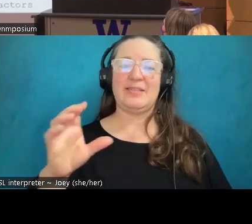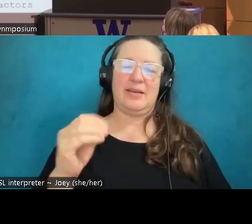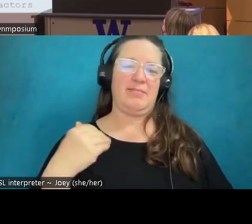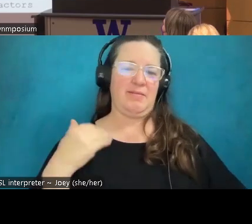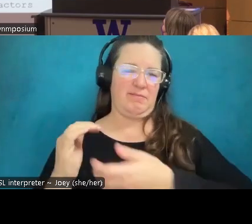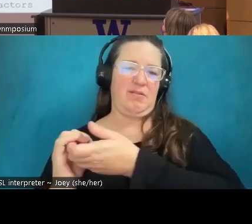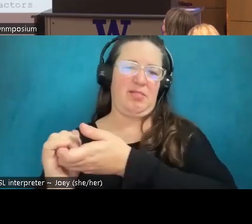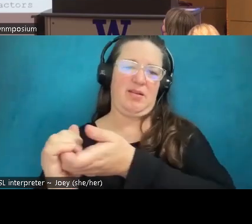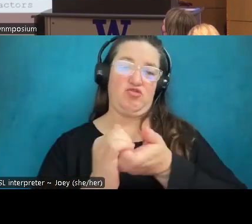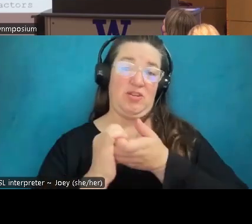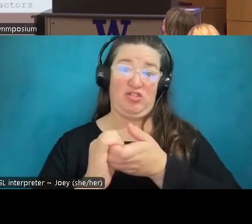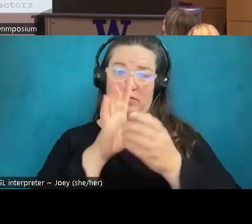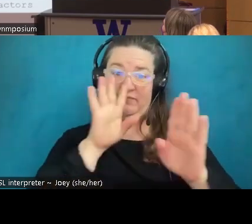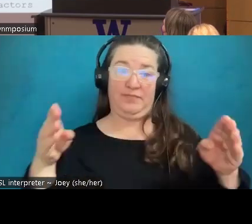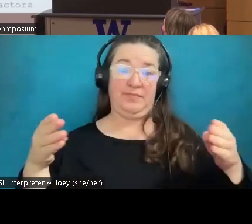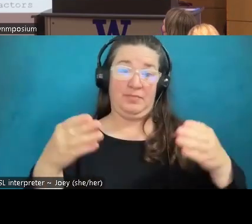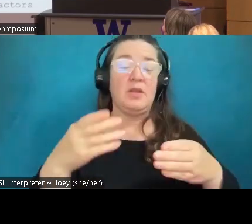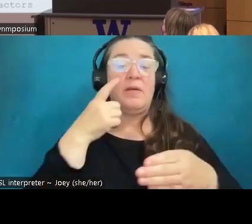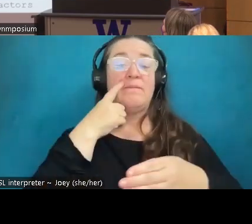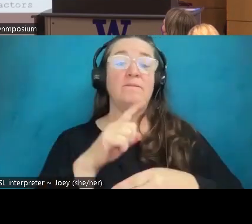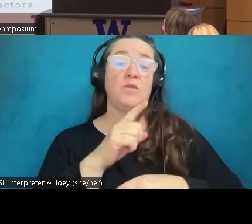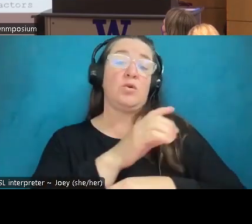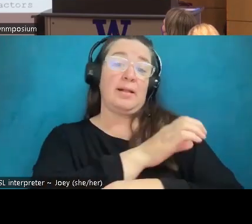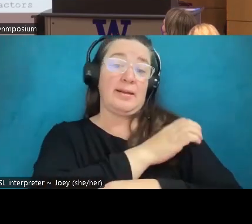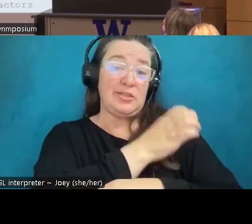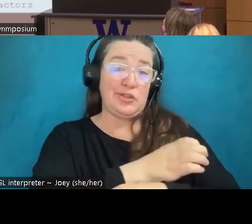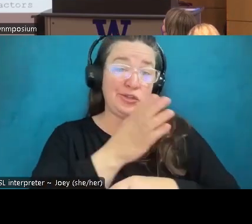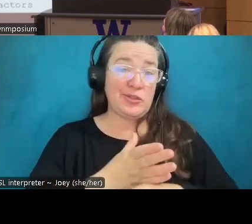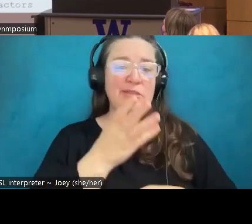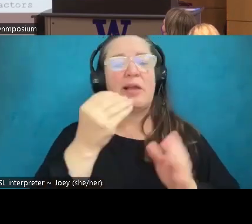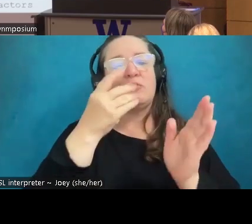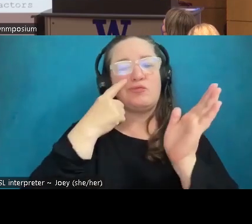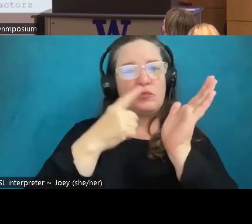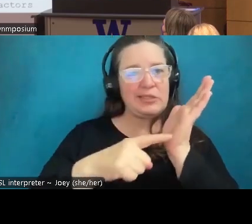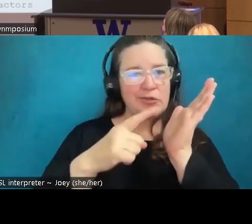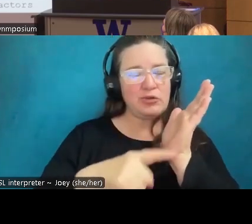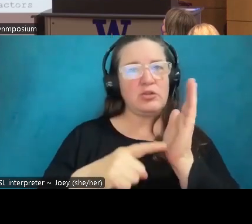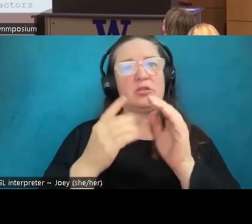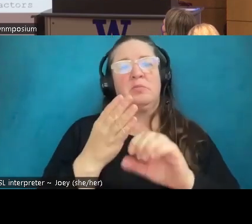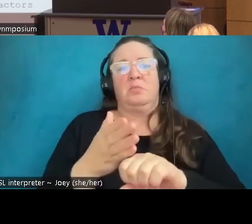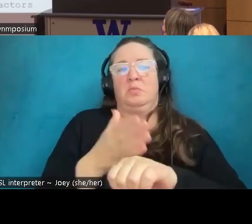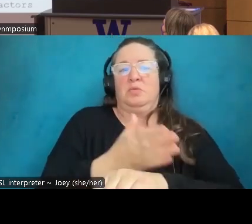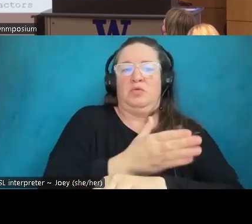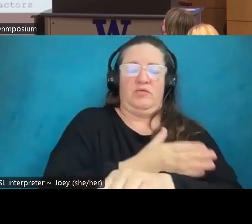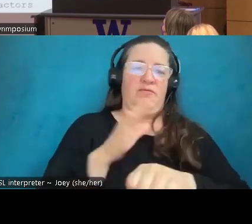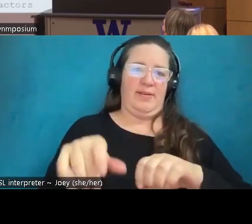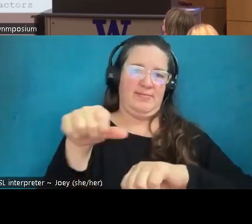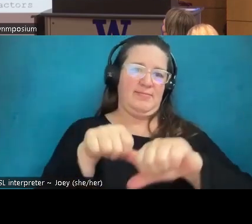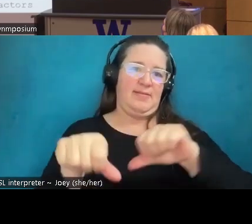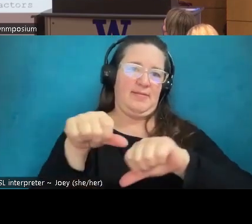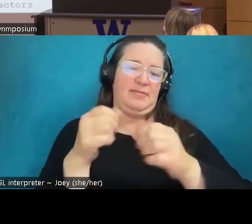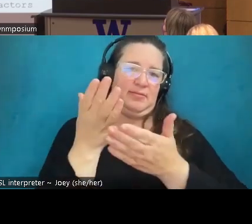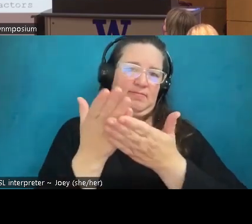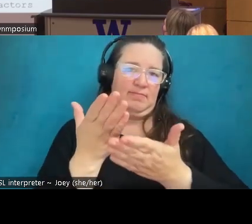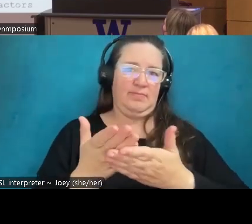coordination between stakeholders, both clinicians and researchers, to advance the science. And that was the impetus behind requesting that we have one entity